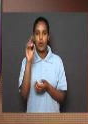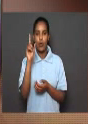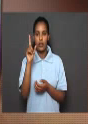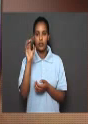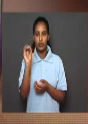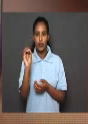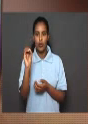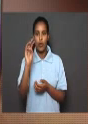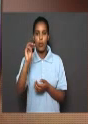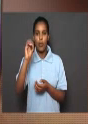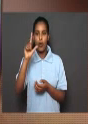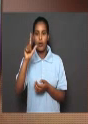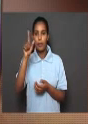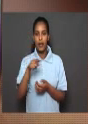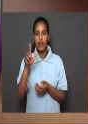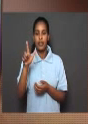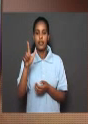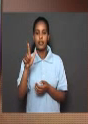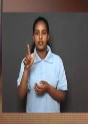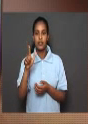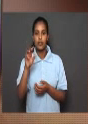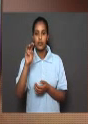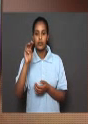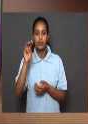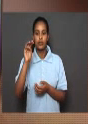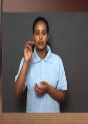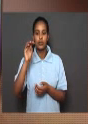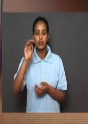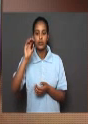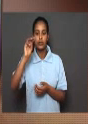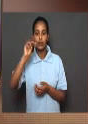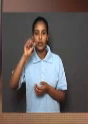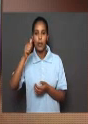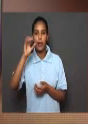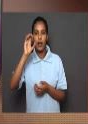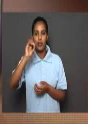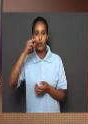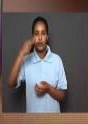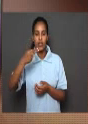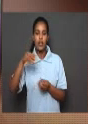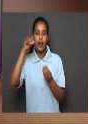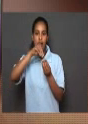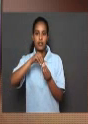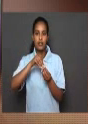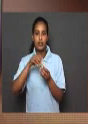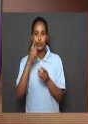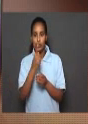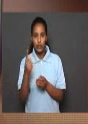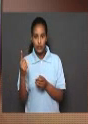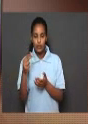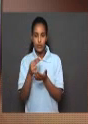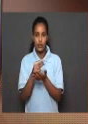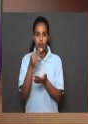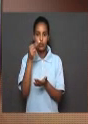0.010 moles per liter of sodium hydroxide are added to each